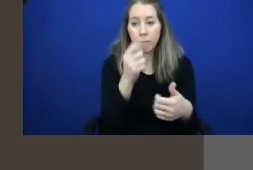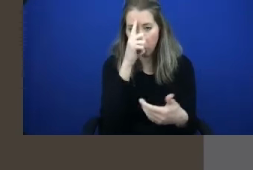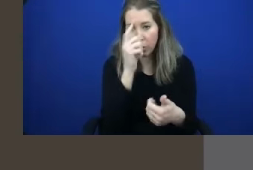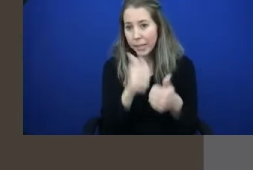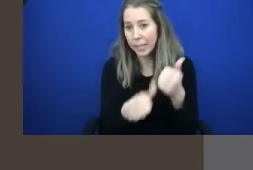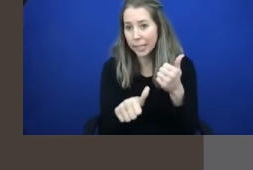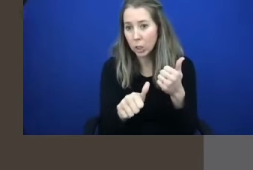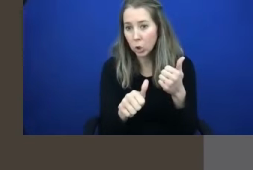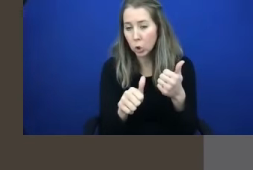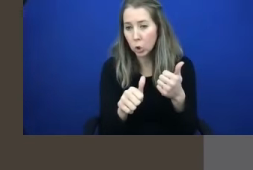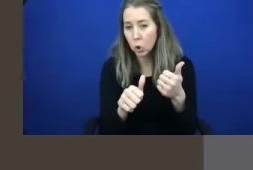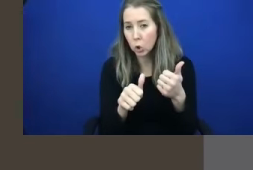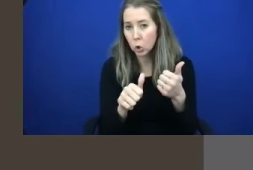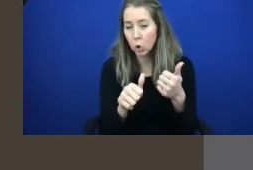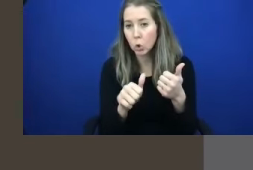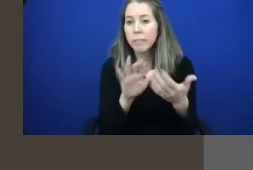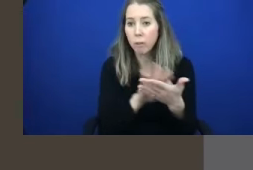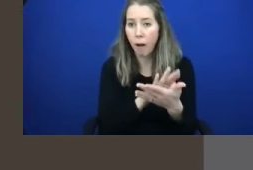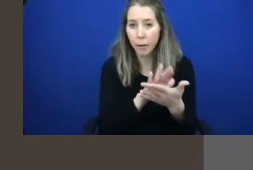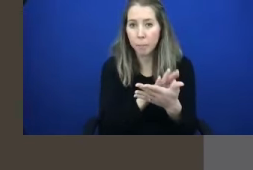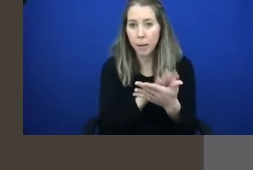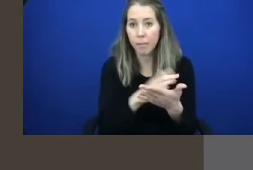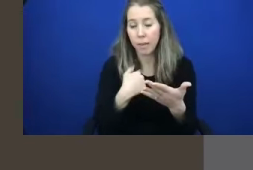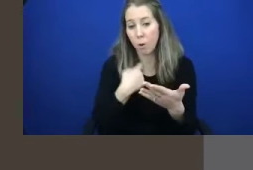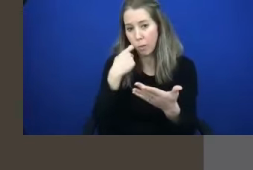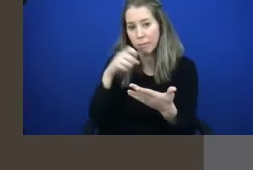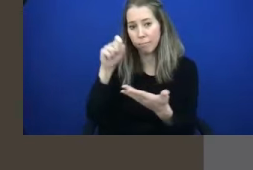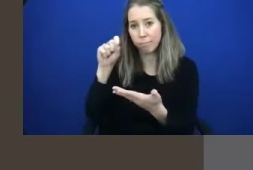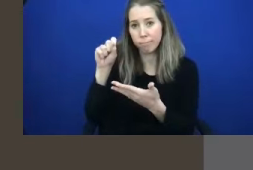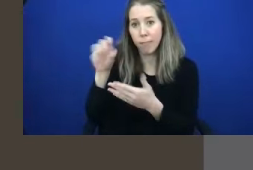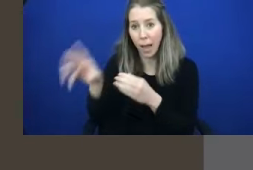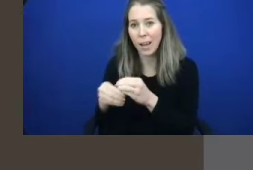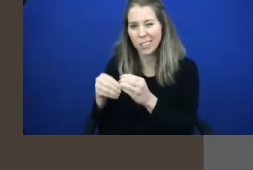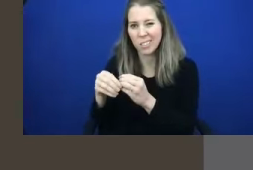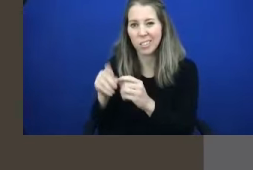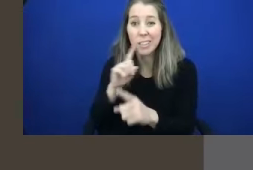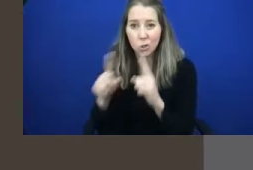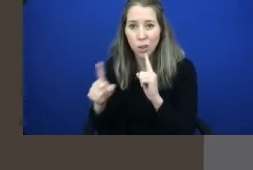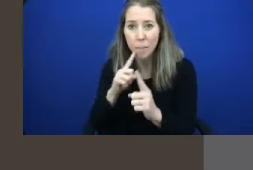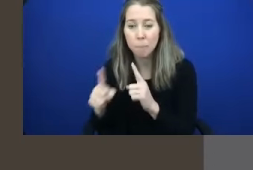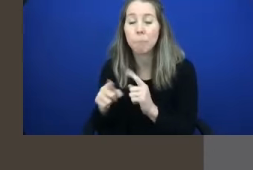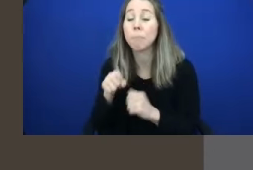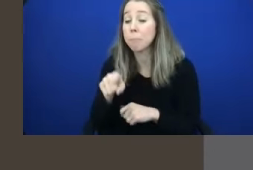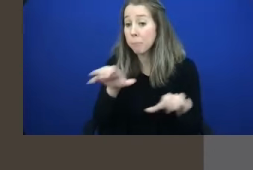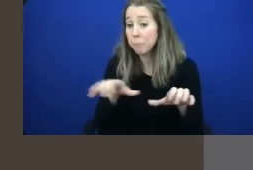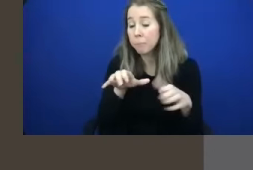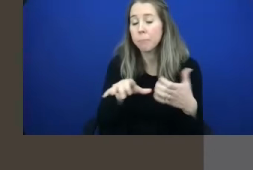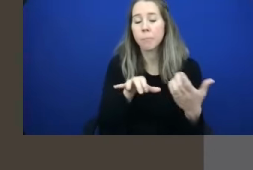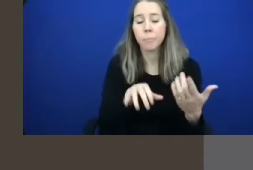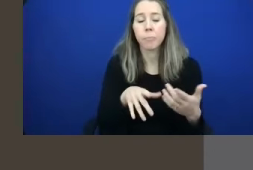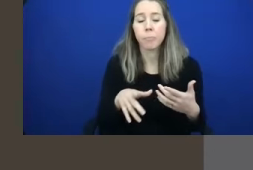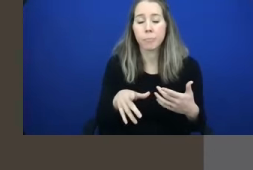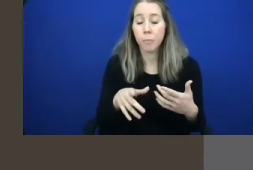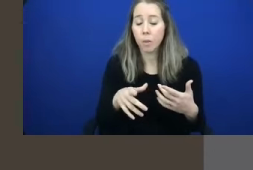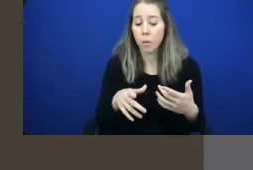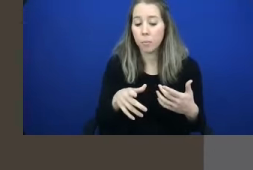the documents that I've just dropped in the chat. And so what you're going to do is you're going to look